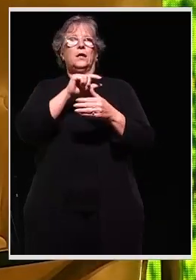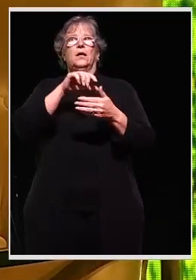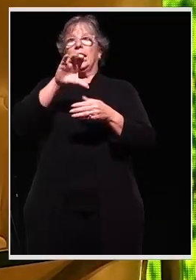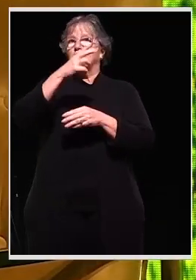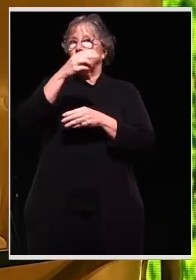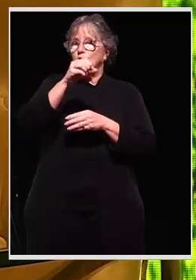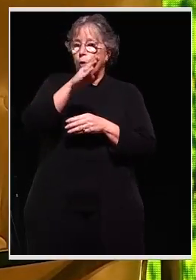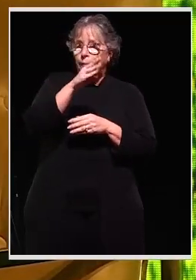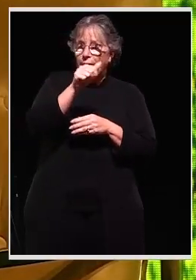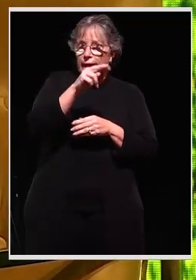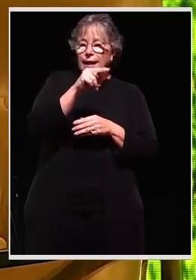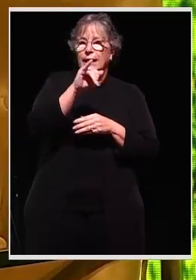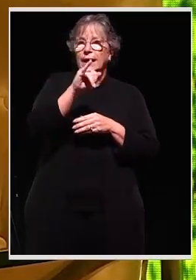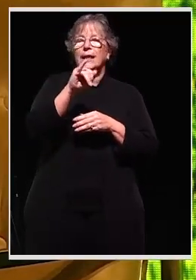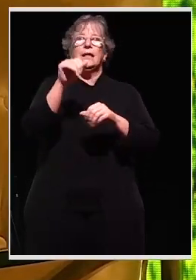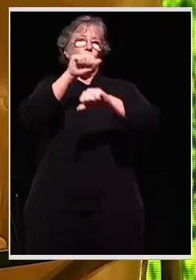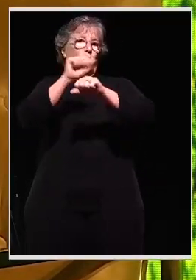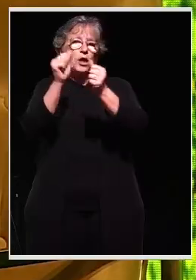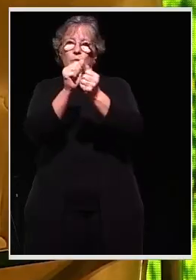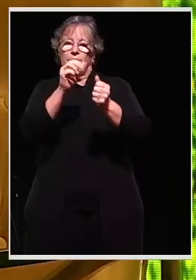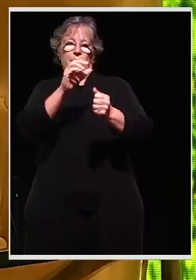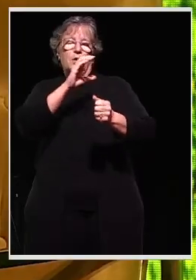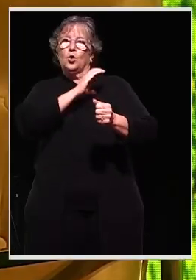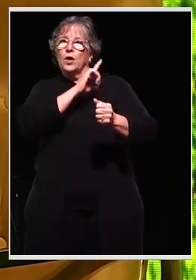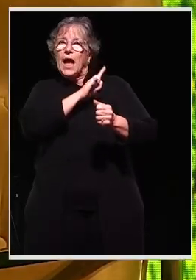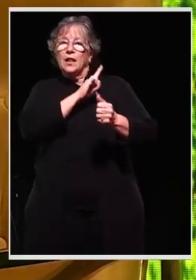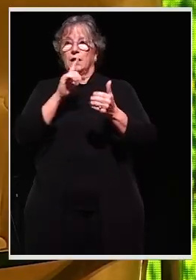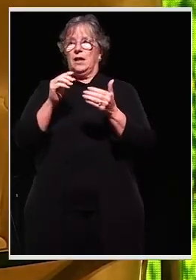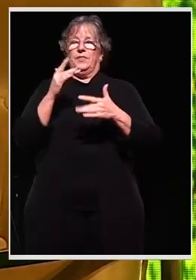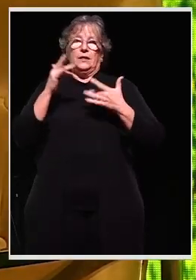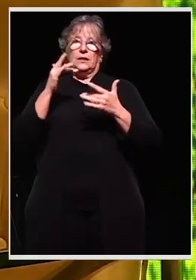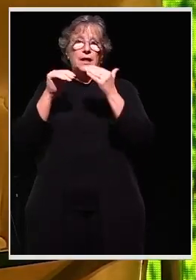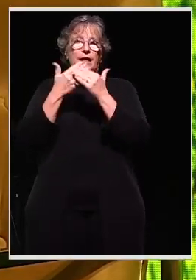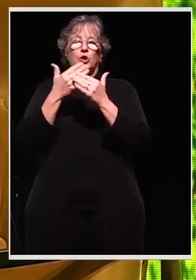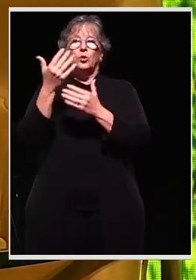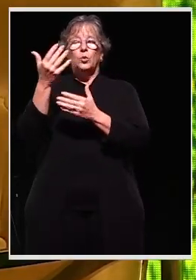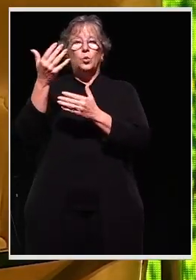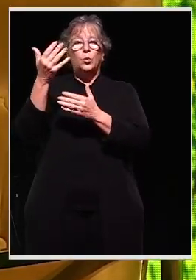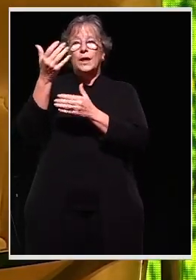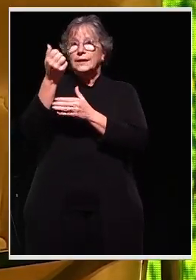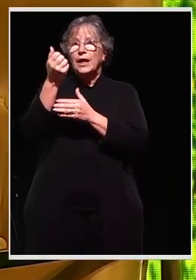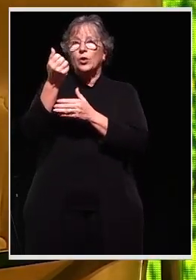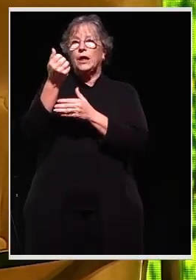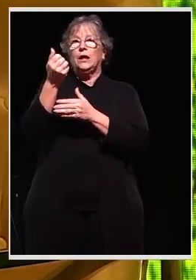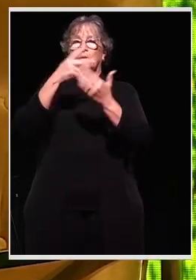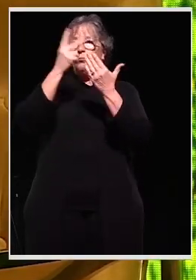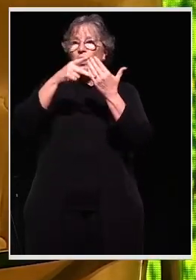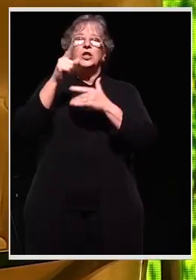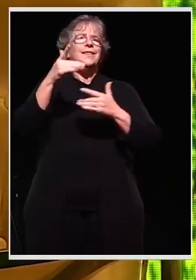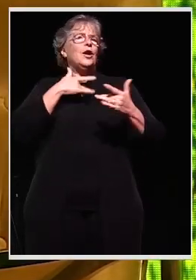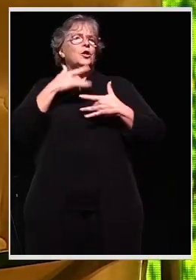working with Cornell and this is exciting new dairy project, and they're going to be concerned about milk quality. So are